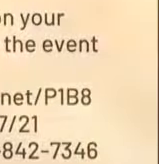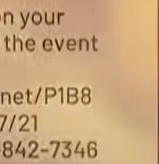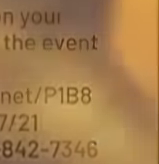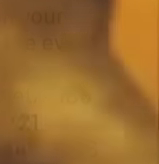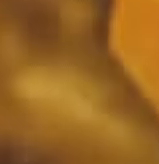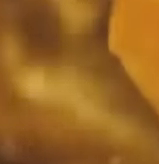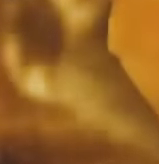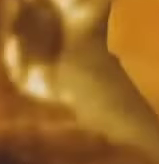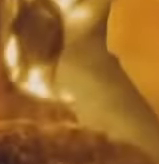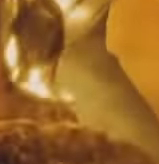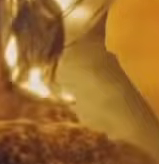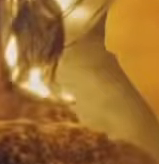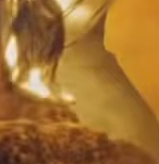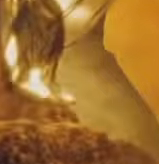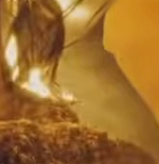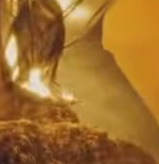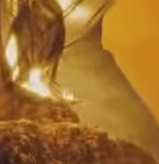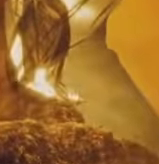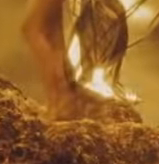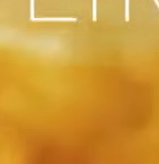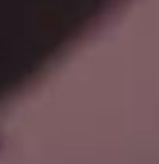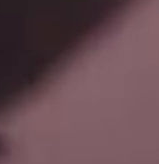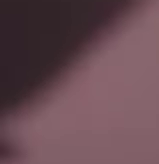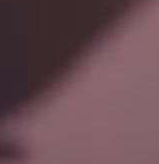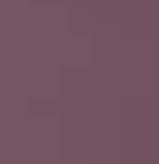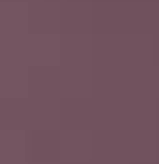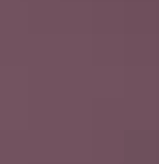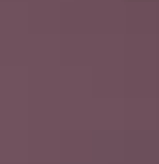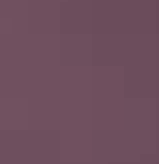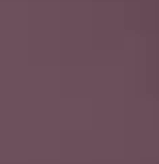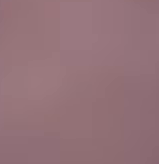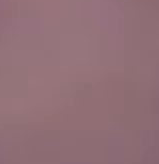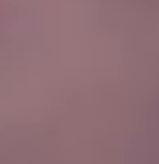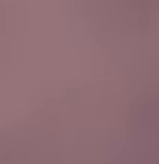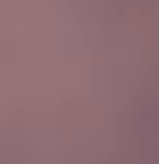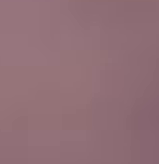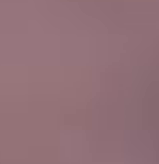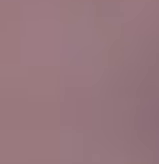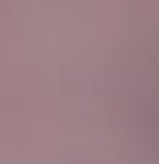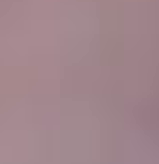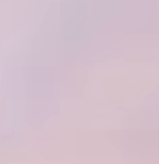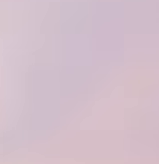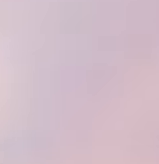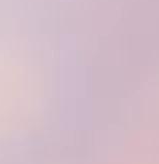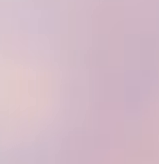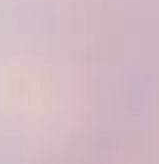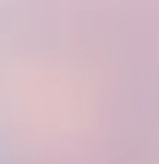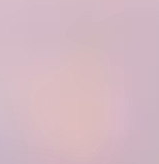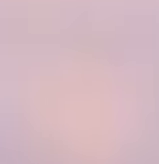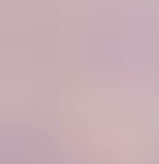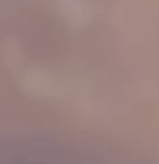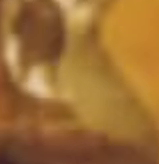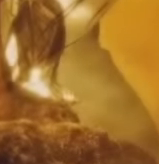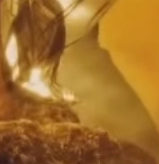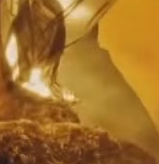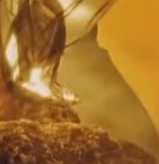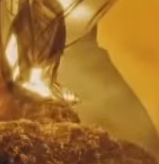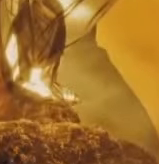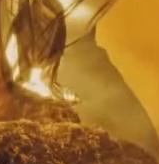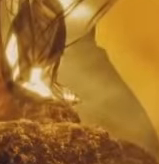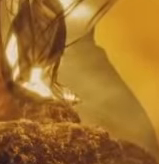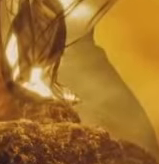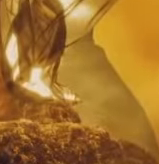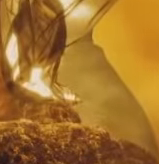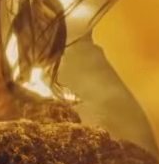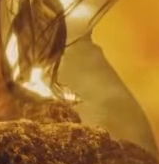others. On the day of the concert, just click on the link and experience the momentous musical journey of the year. Julianne